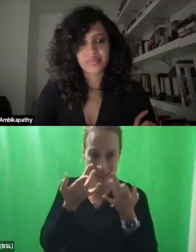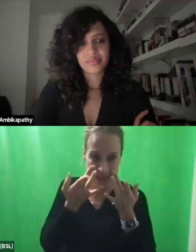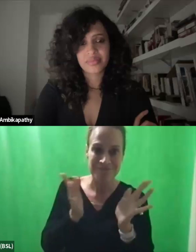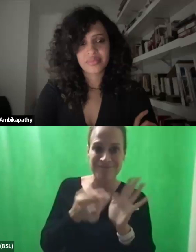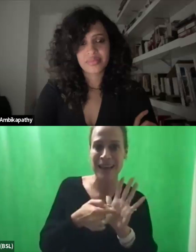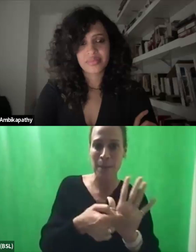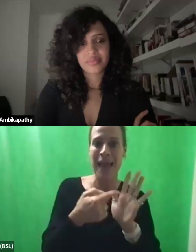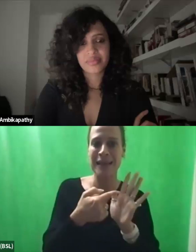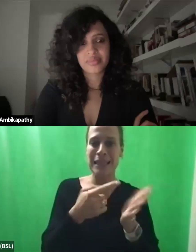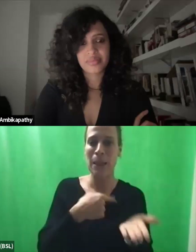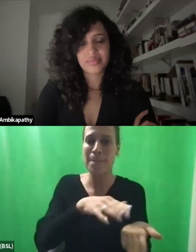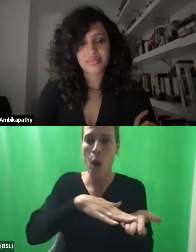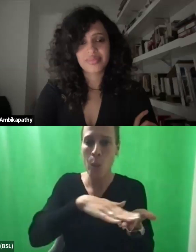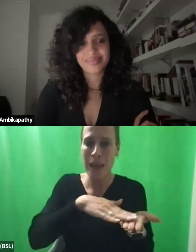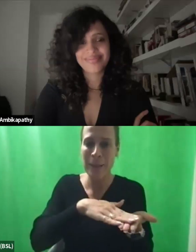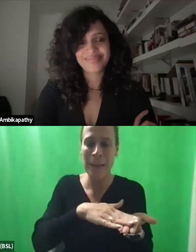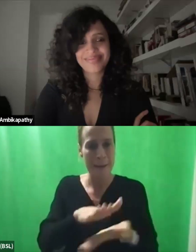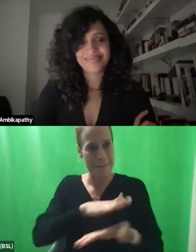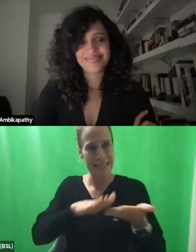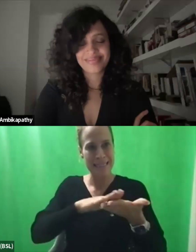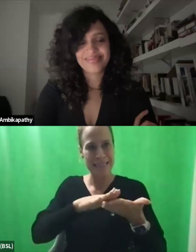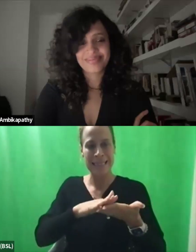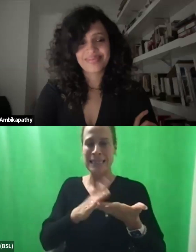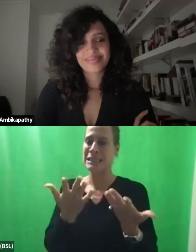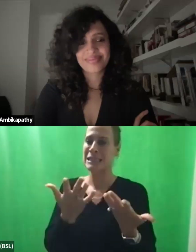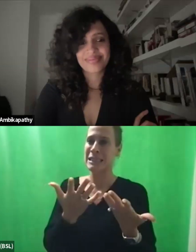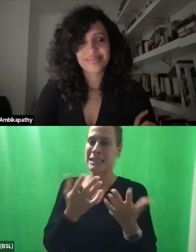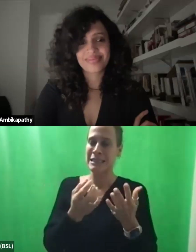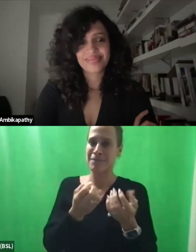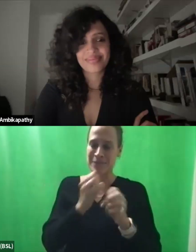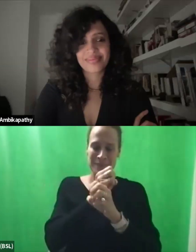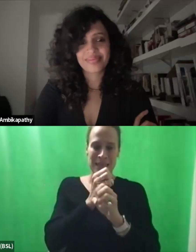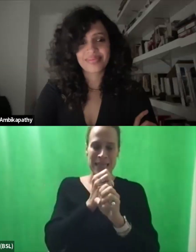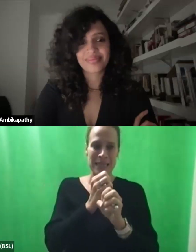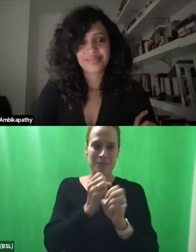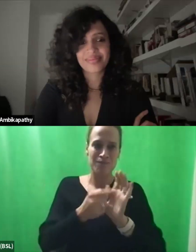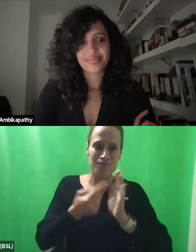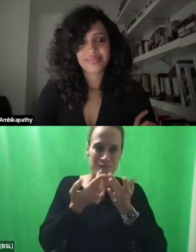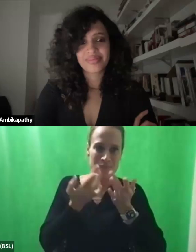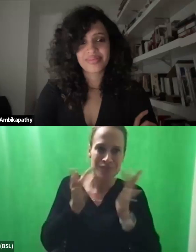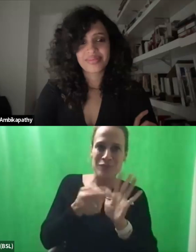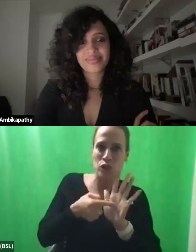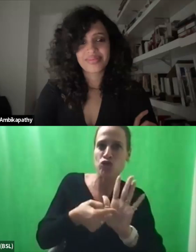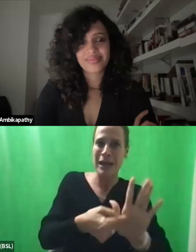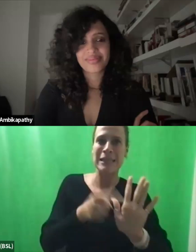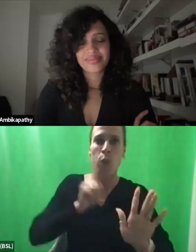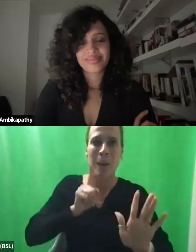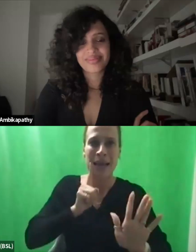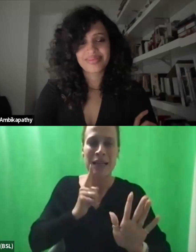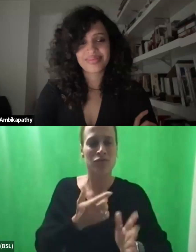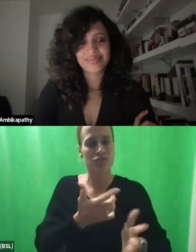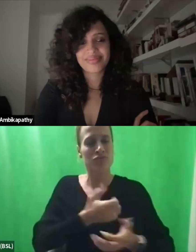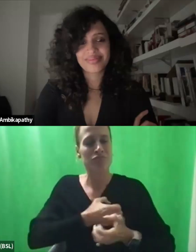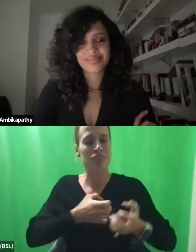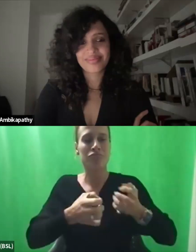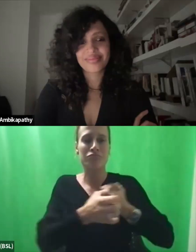this poem, and he ennobles them in a way that's sort of touching as a reader. And then he digs into these hidden